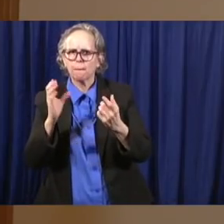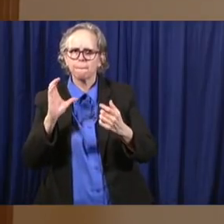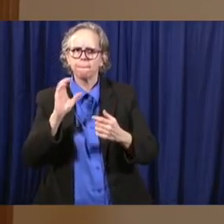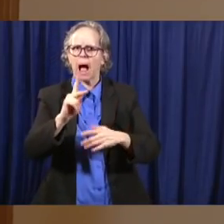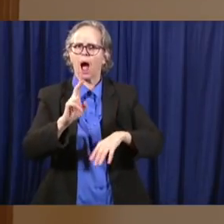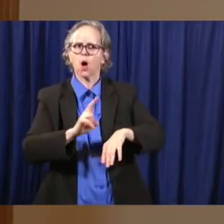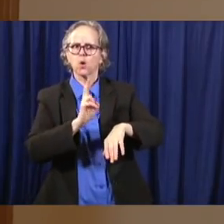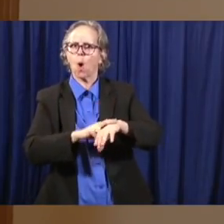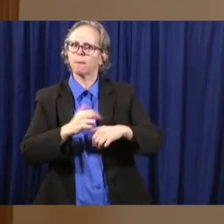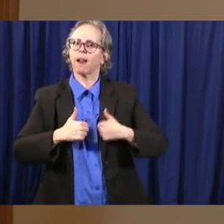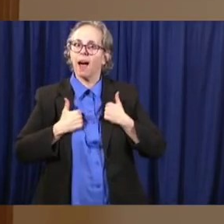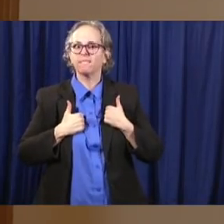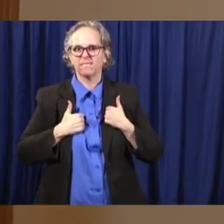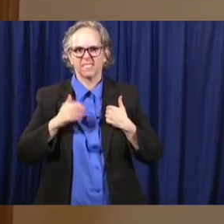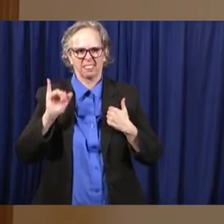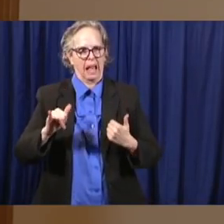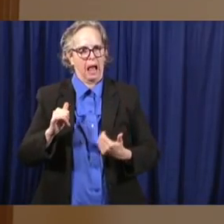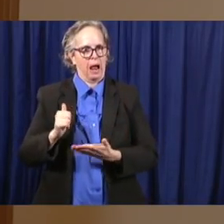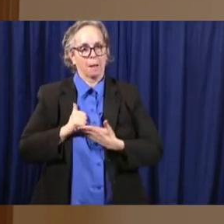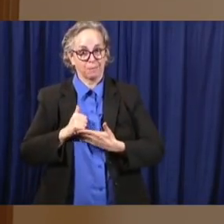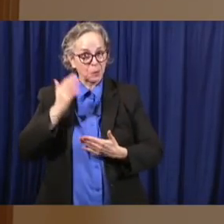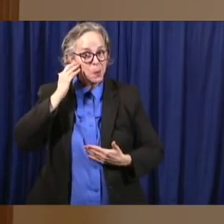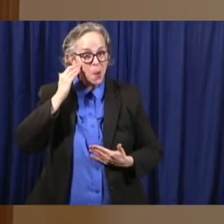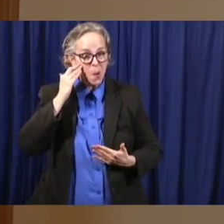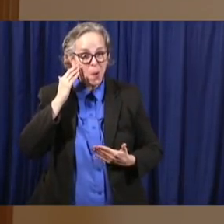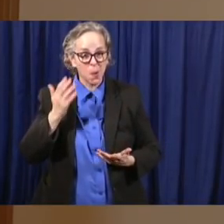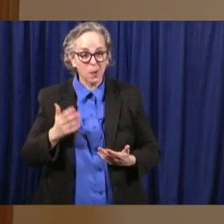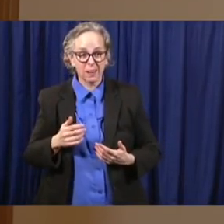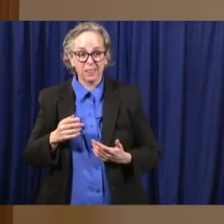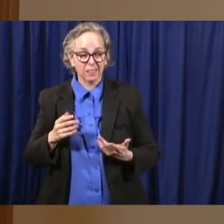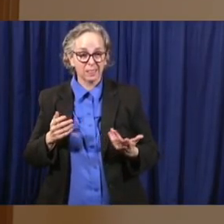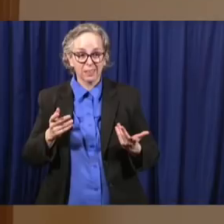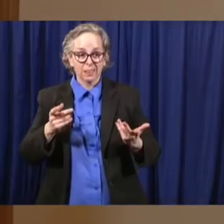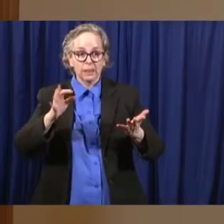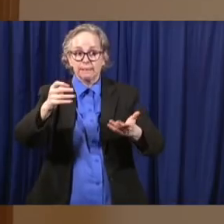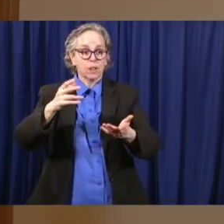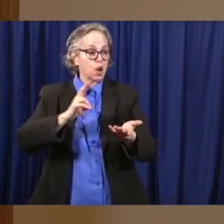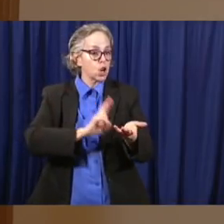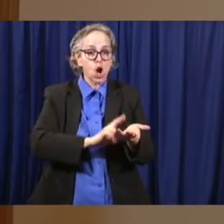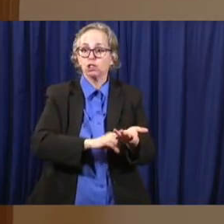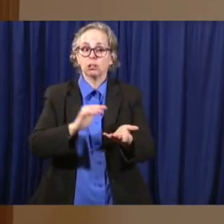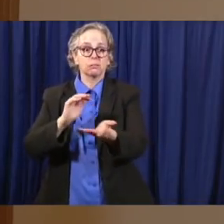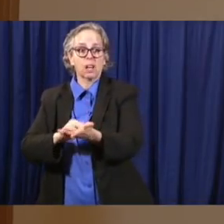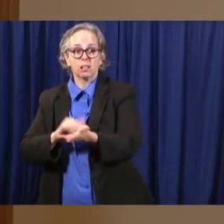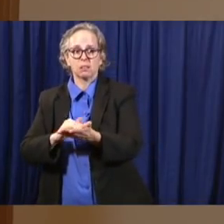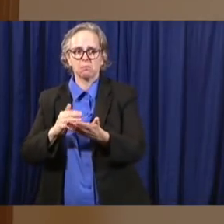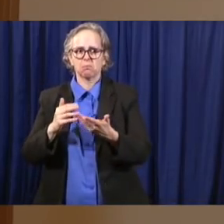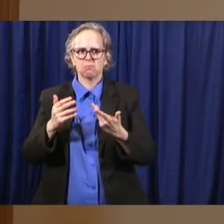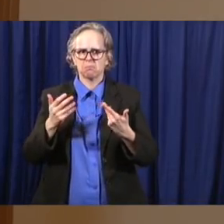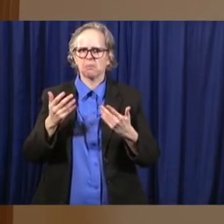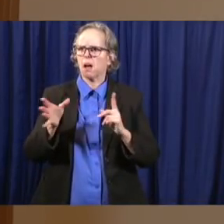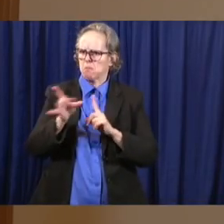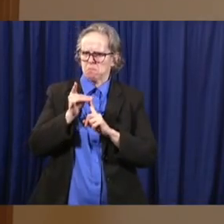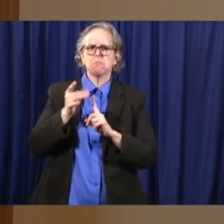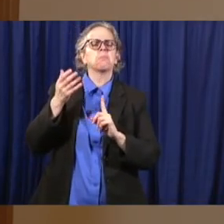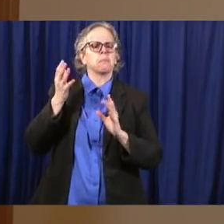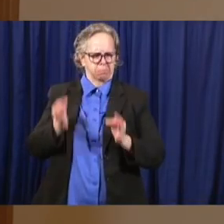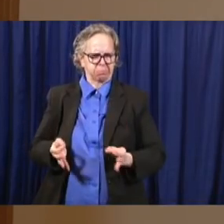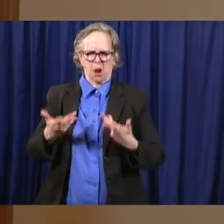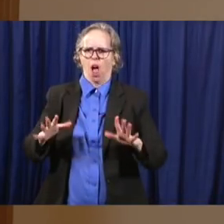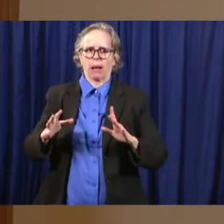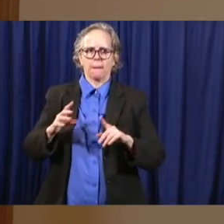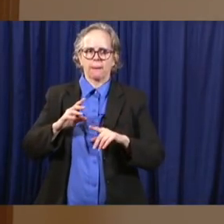can imagine if you have a healthcare worker who knows they've already fought off the disease, they can go back to work and sort of be part of